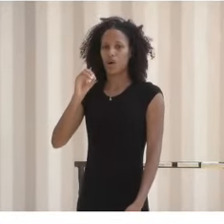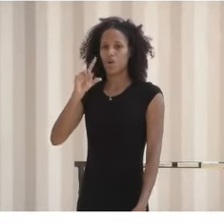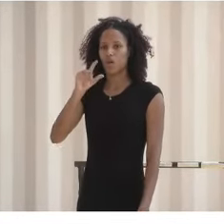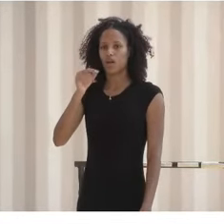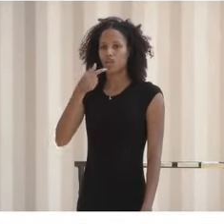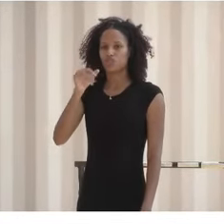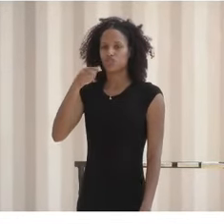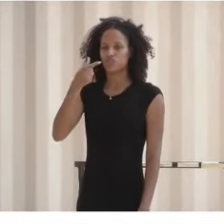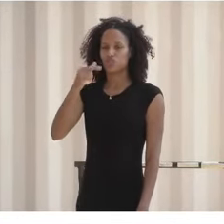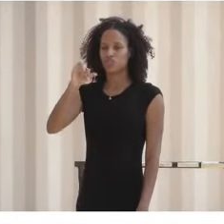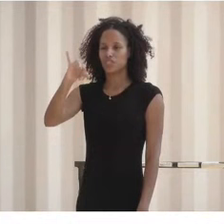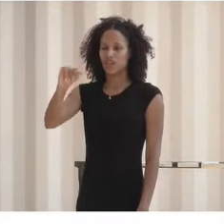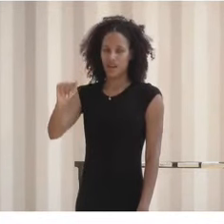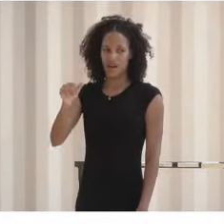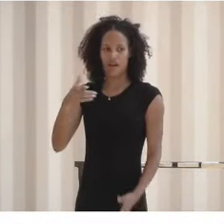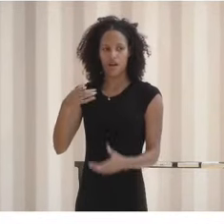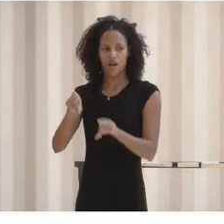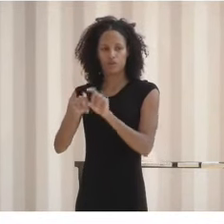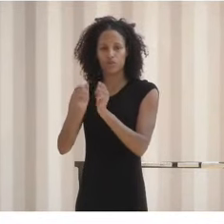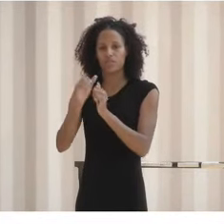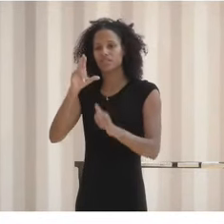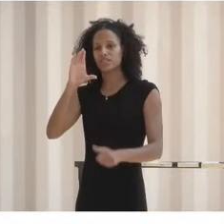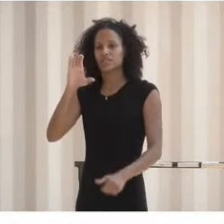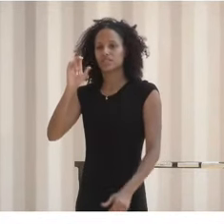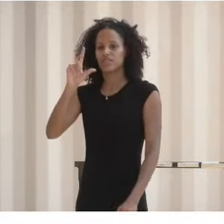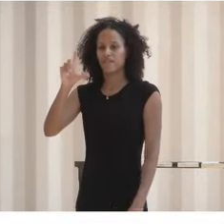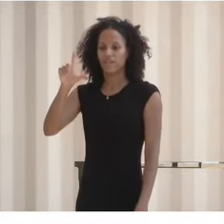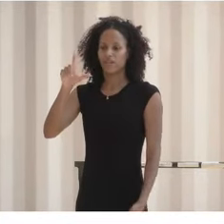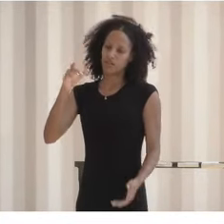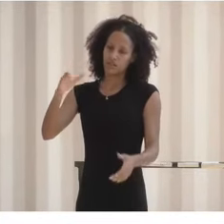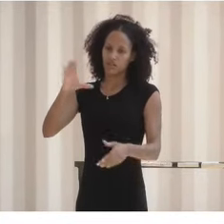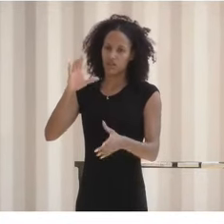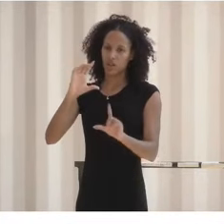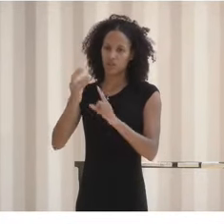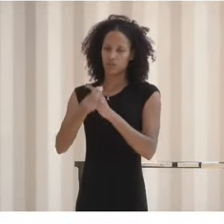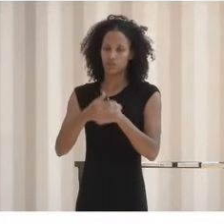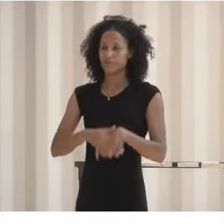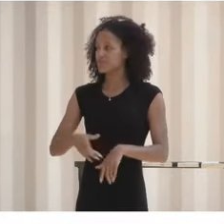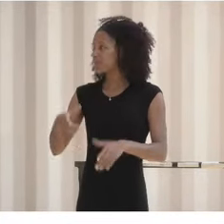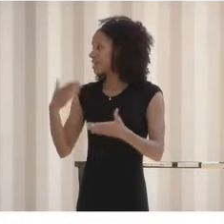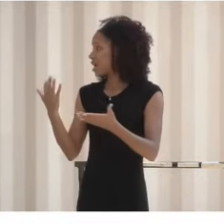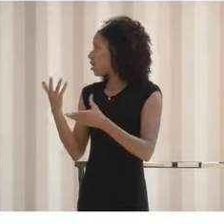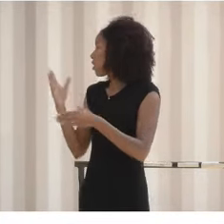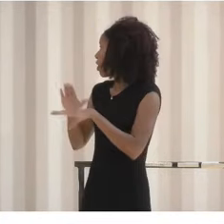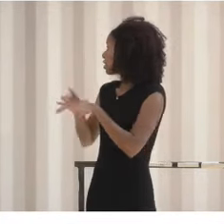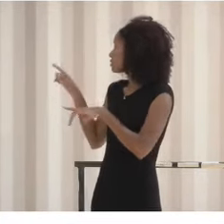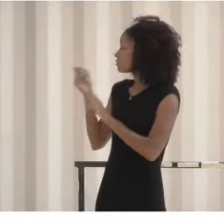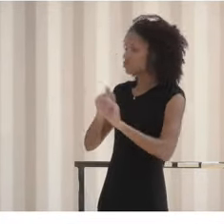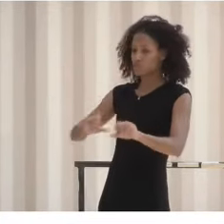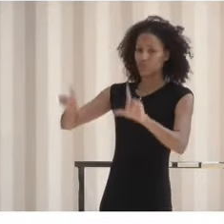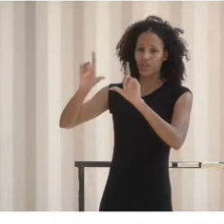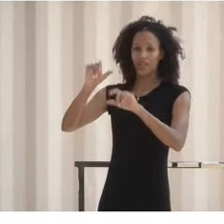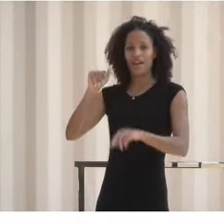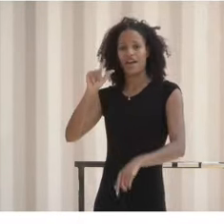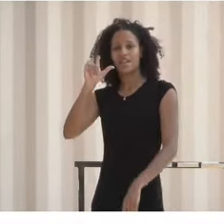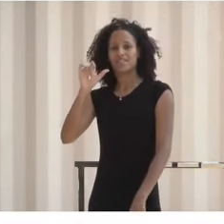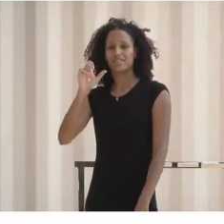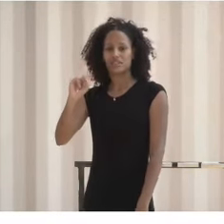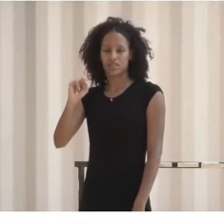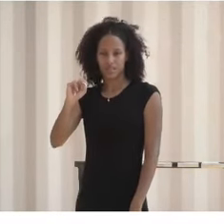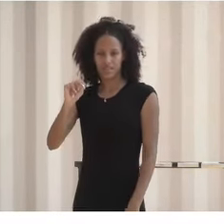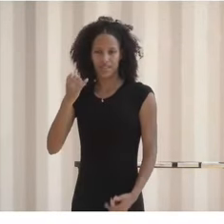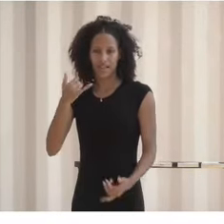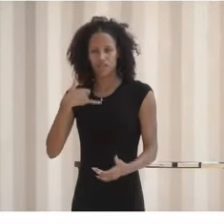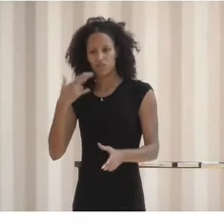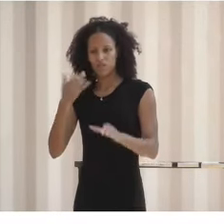and Silvoculture. And on screen, we're joined by Allison Sant, who is